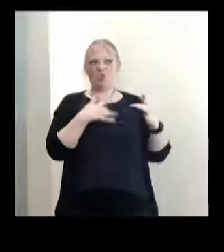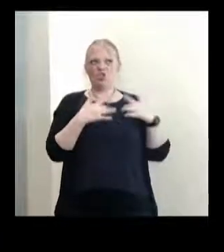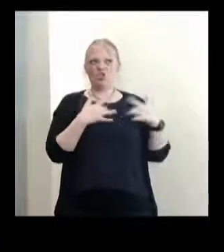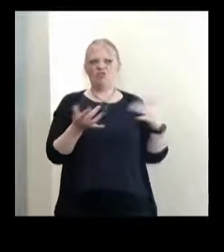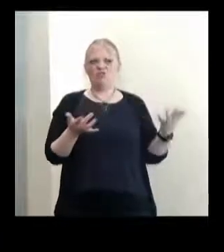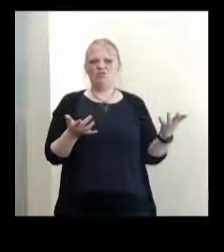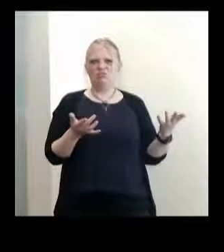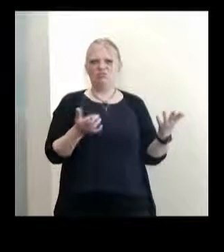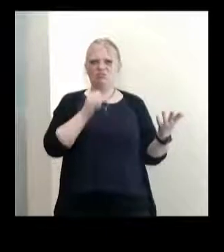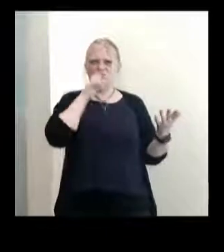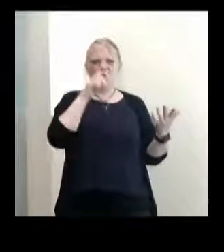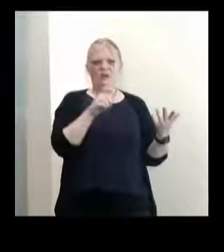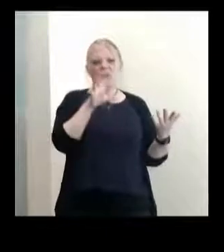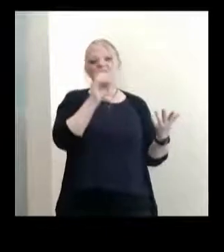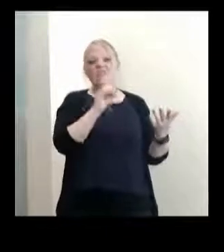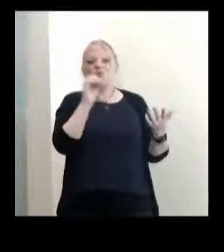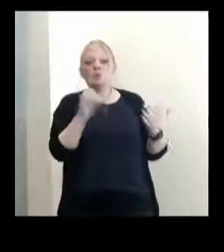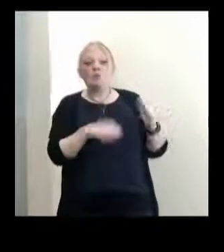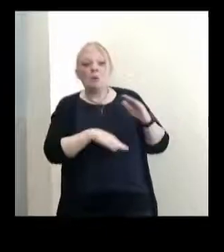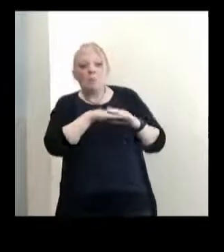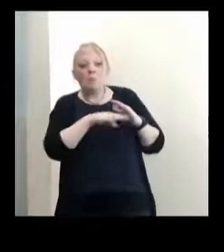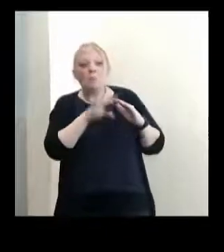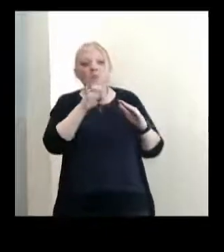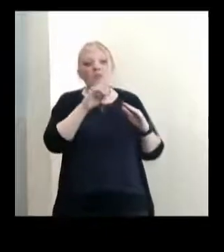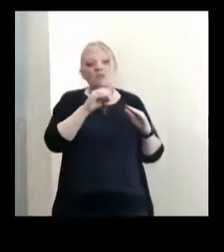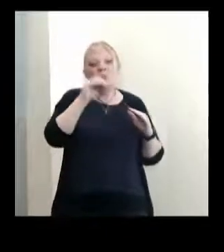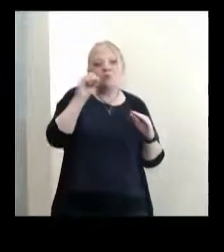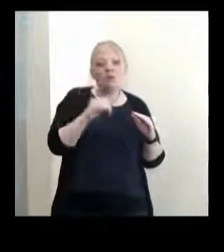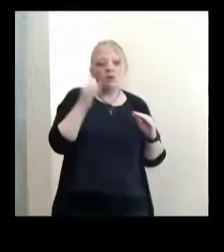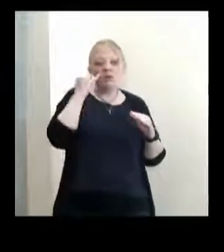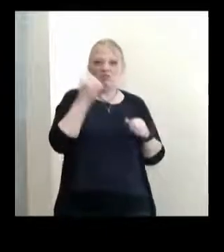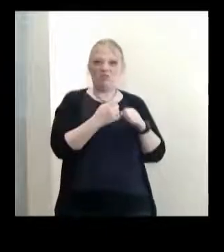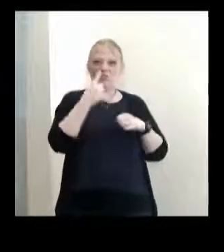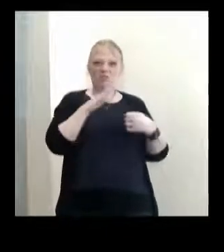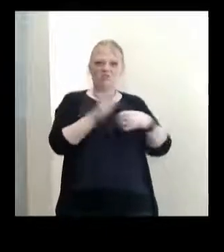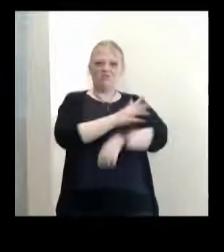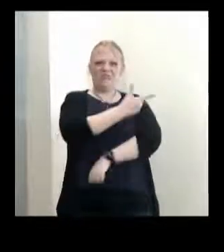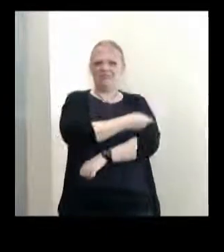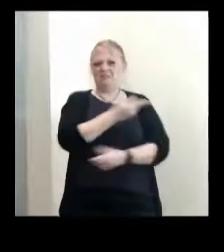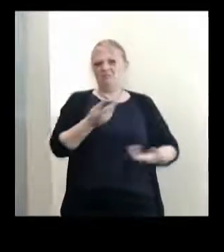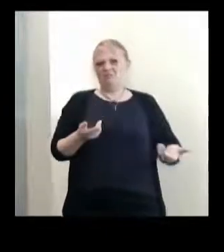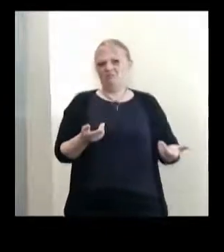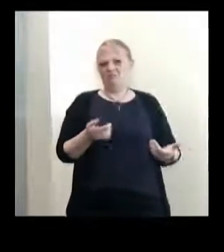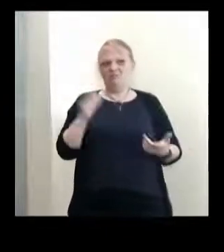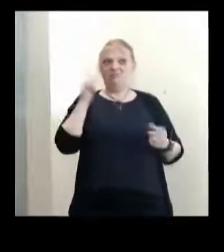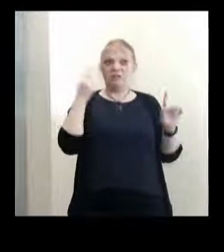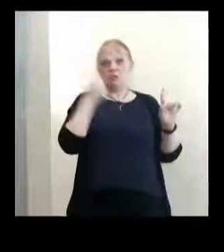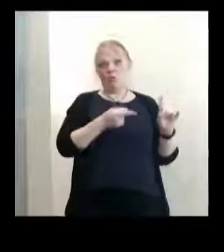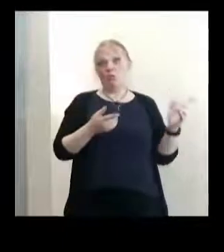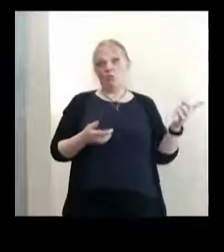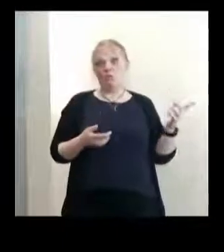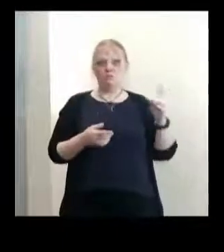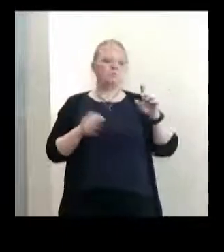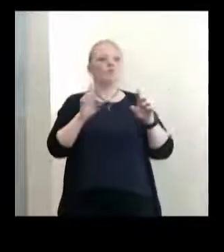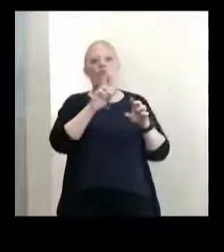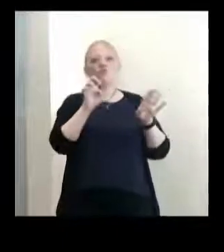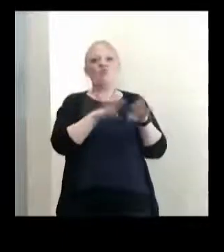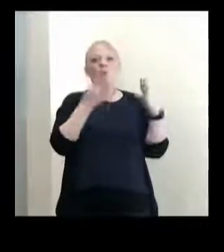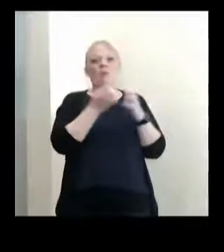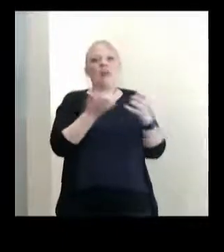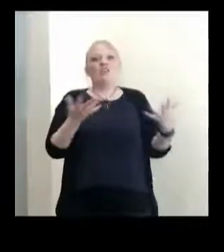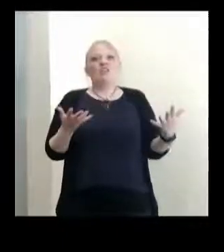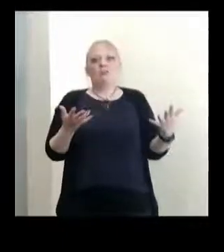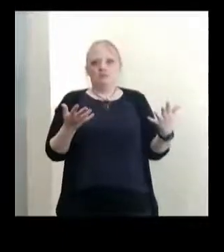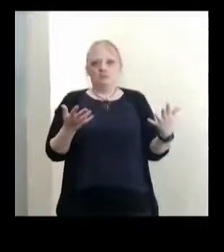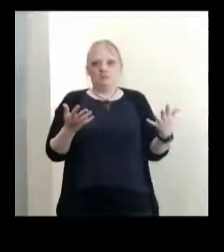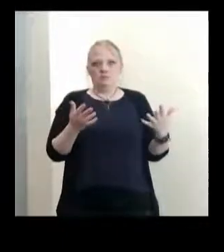not like you need to be at 50% or 70% if everyone's fully vaccinated. That's the goal, to reopen everything, and to reopen